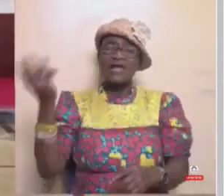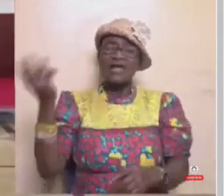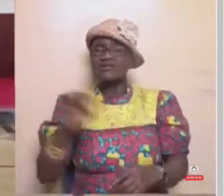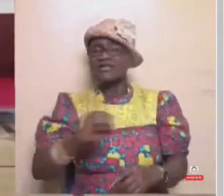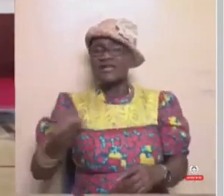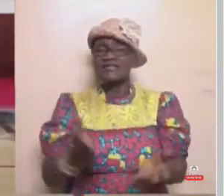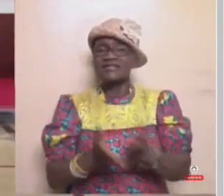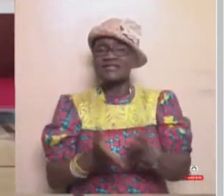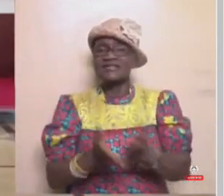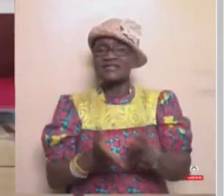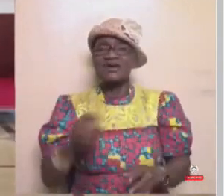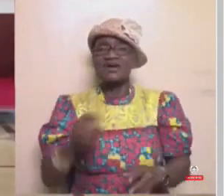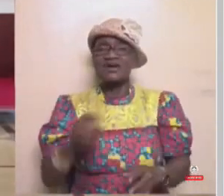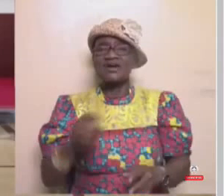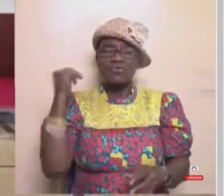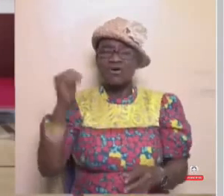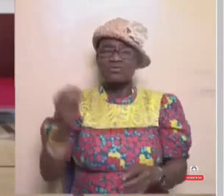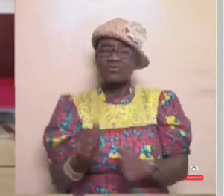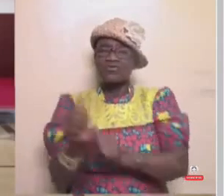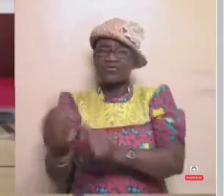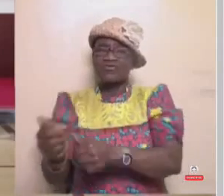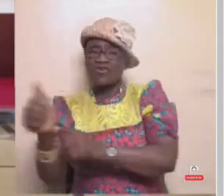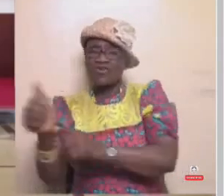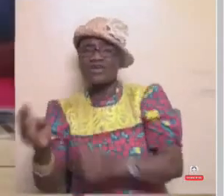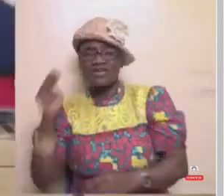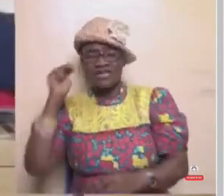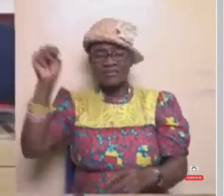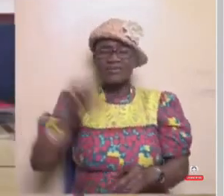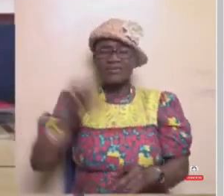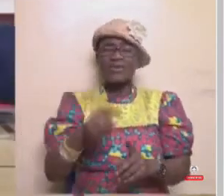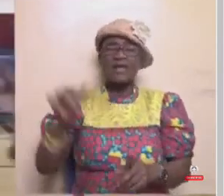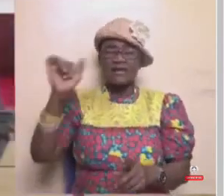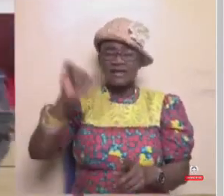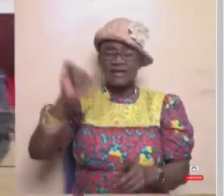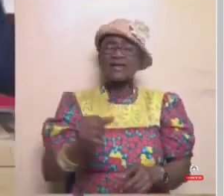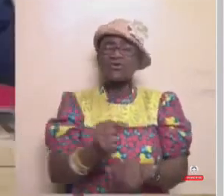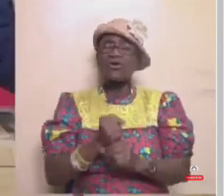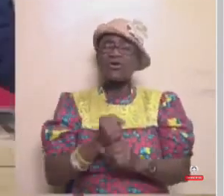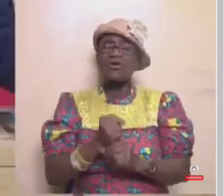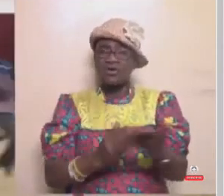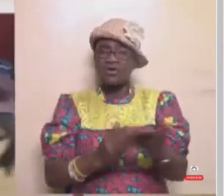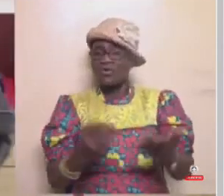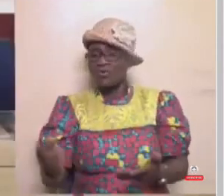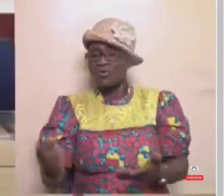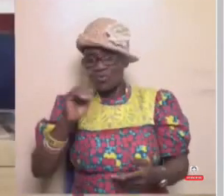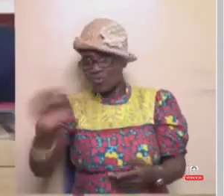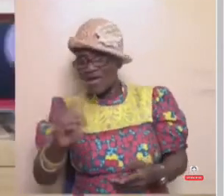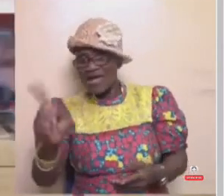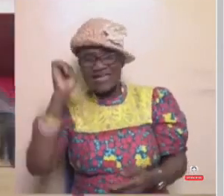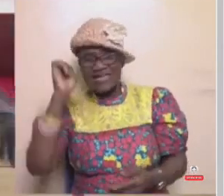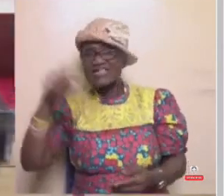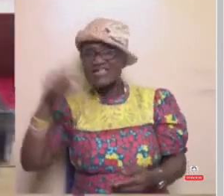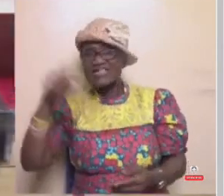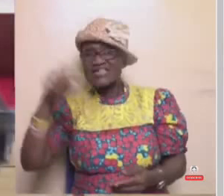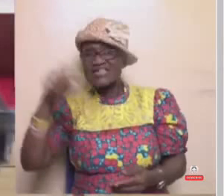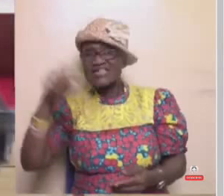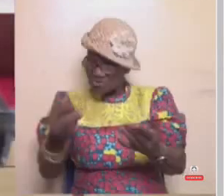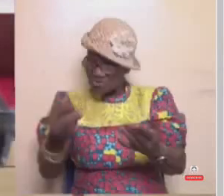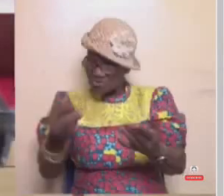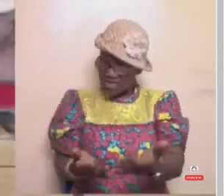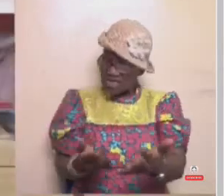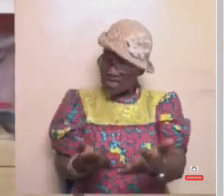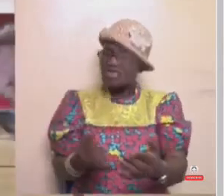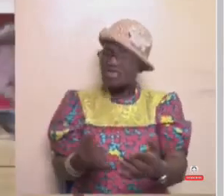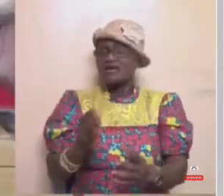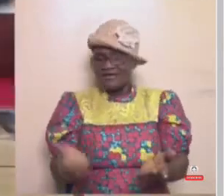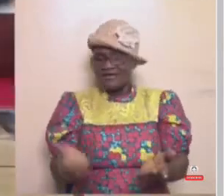him. When they got to a stage, he said that servant should sit, wait here. Because he was afraid before,